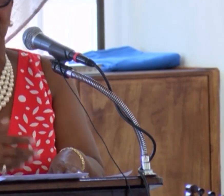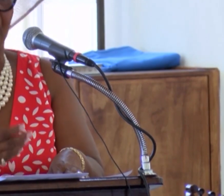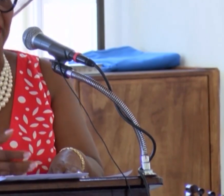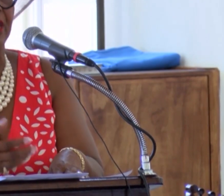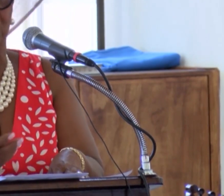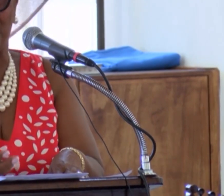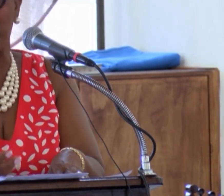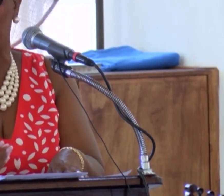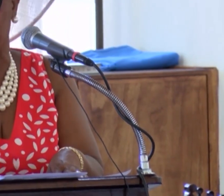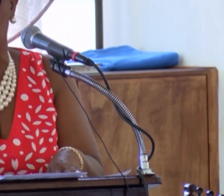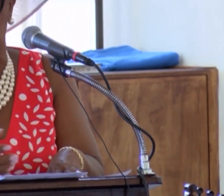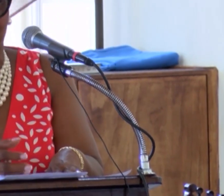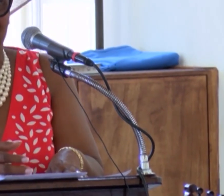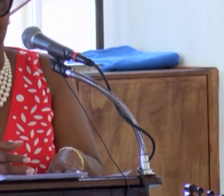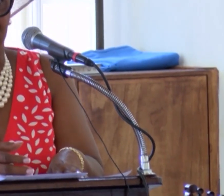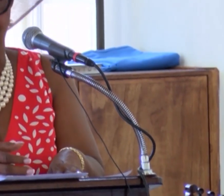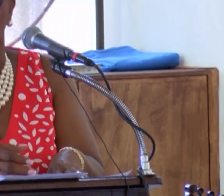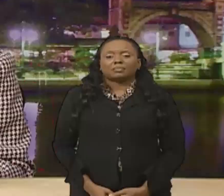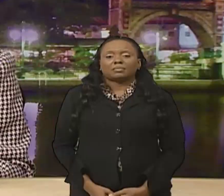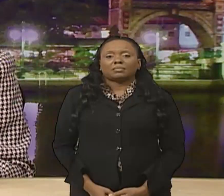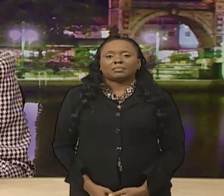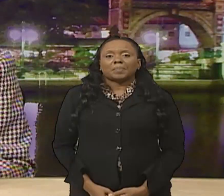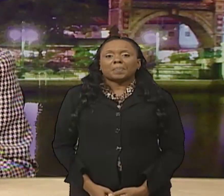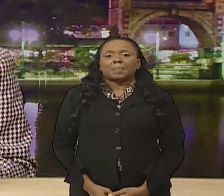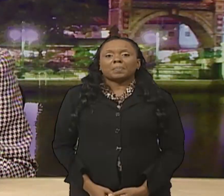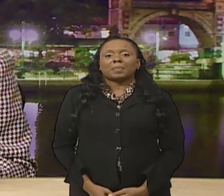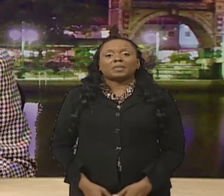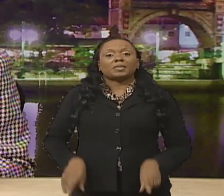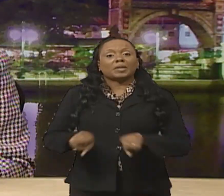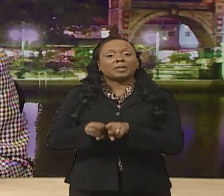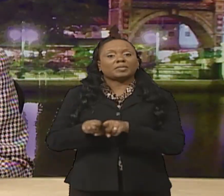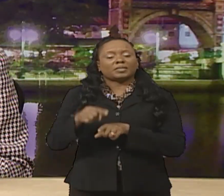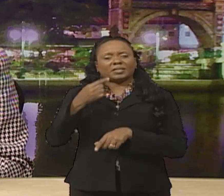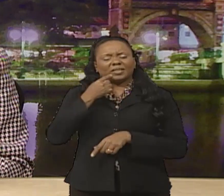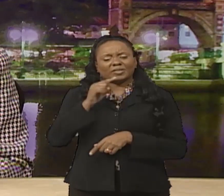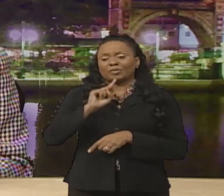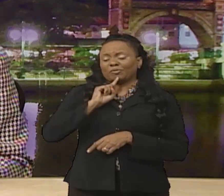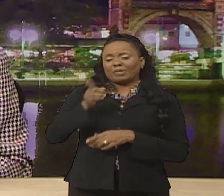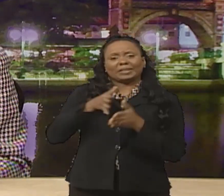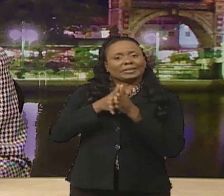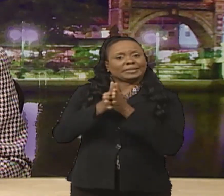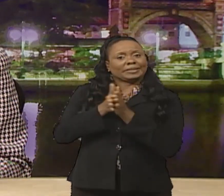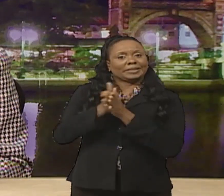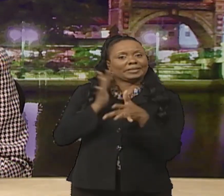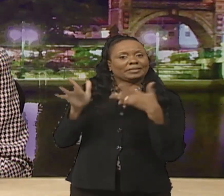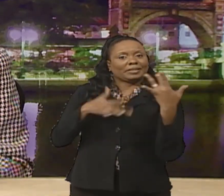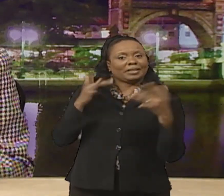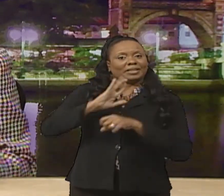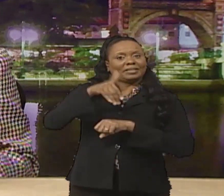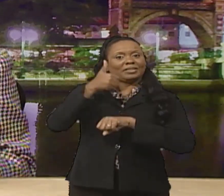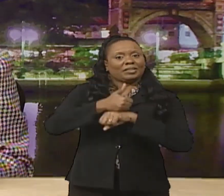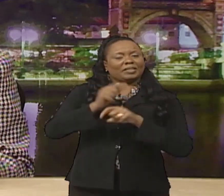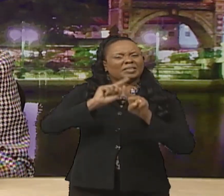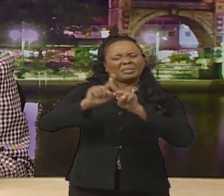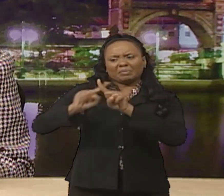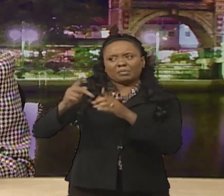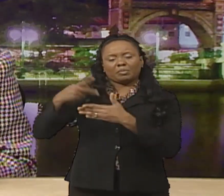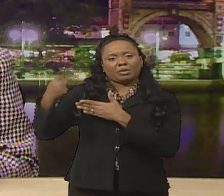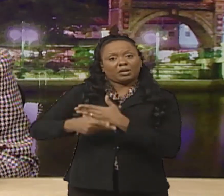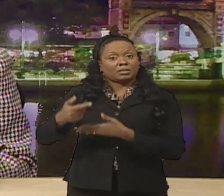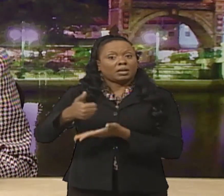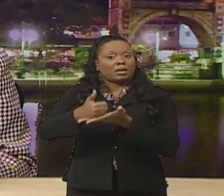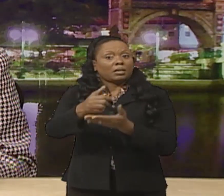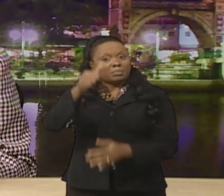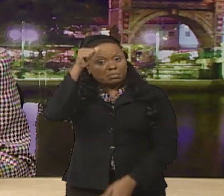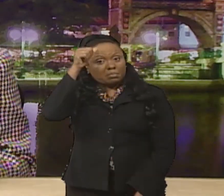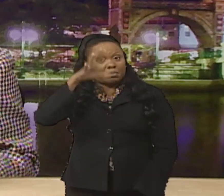doing, Barbadians will never understand. Ms. Ford says she's also looking forward to setting up programs to help men.